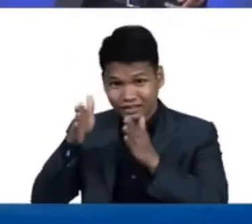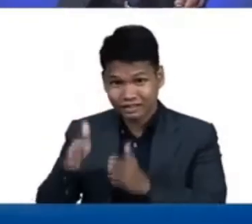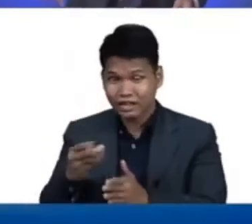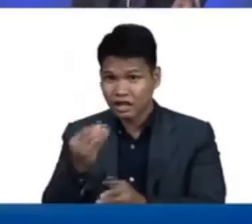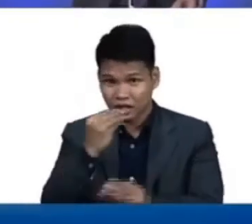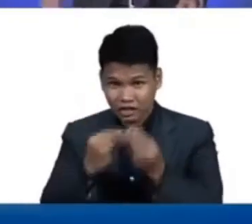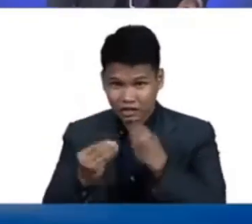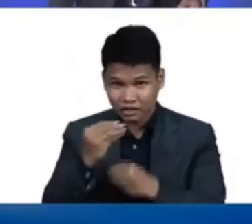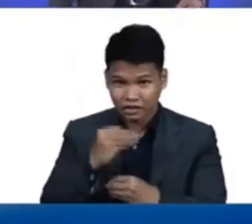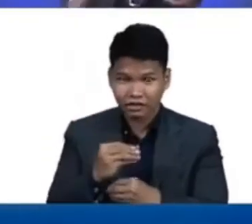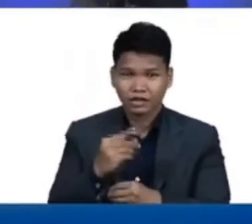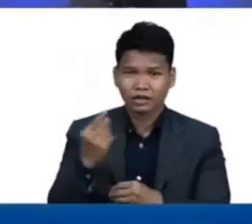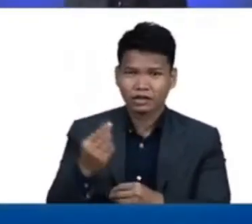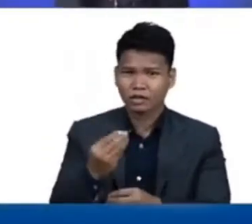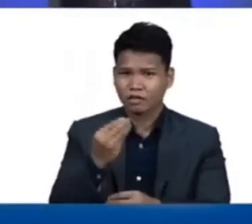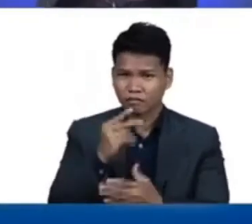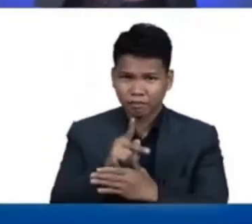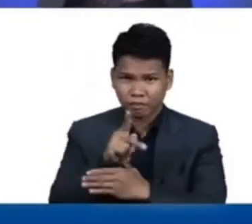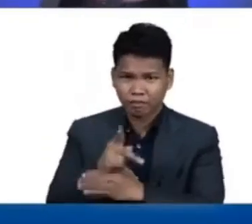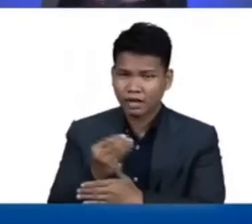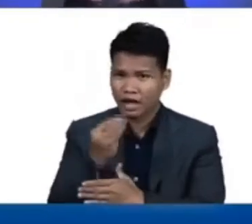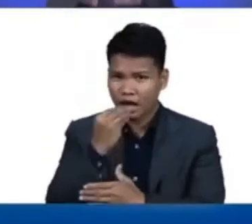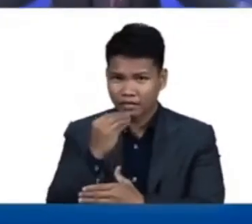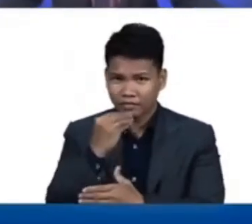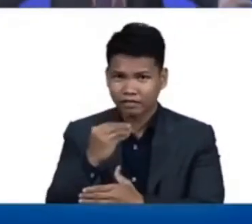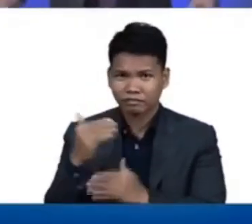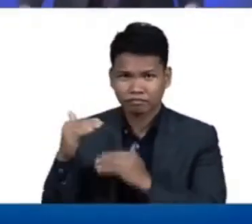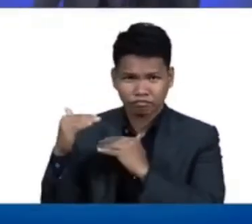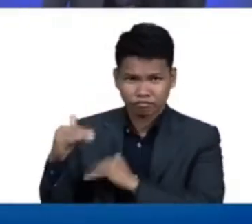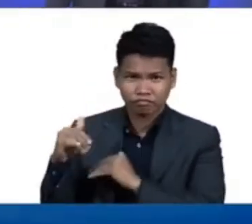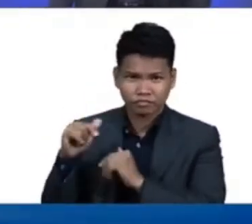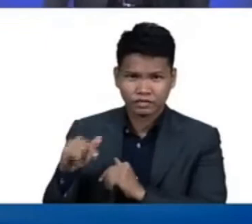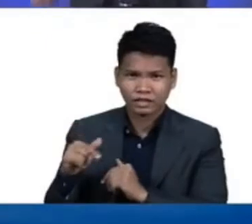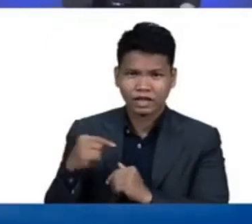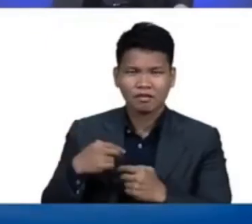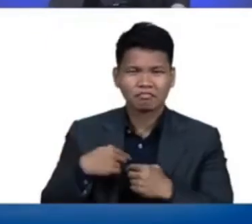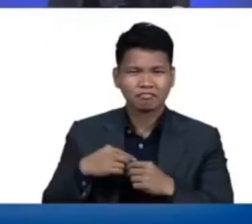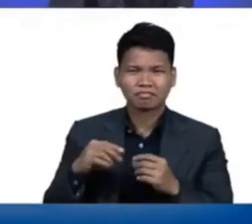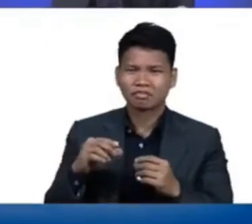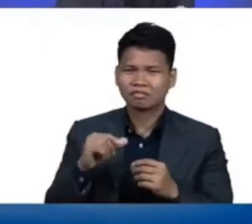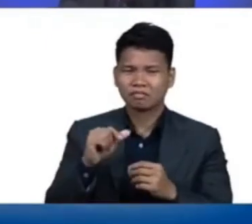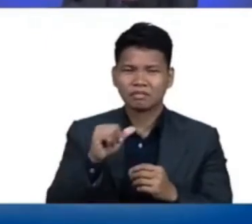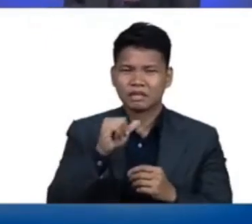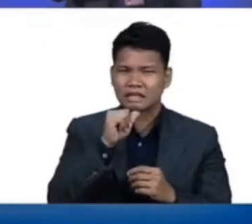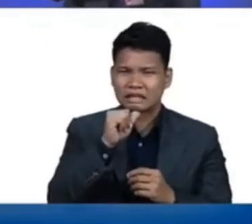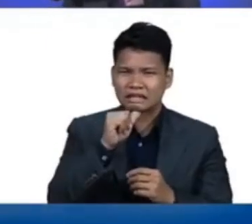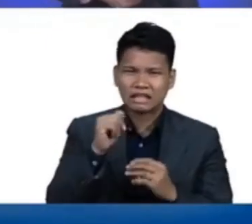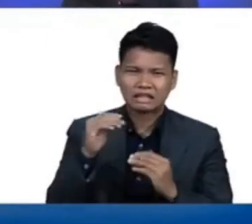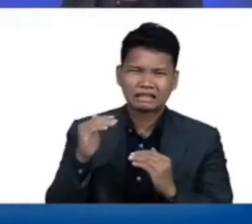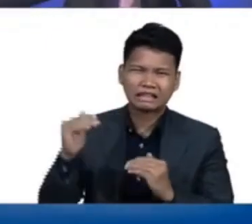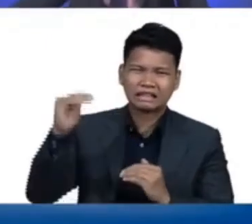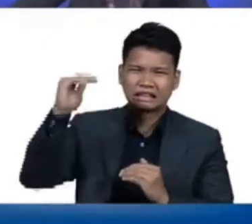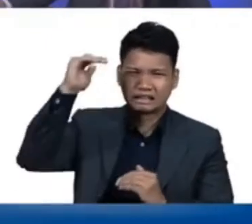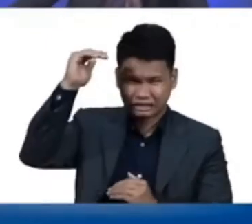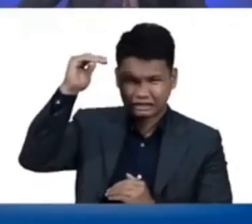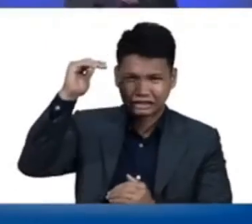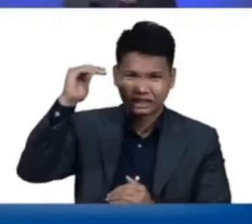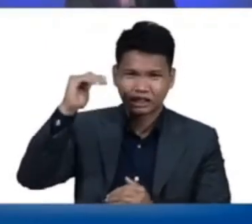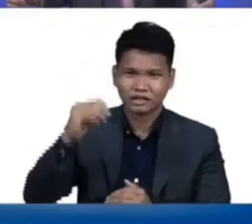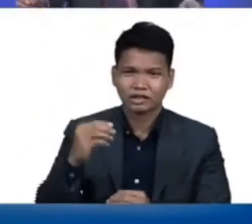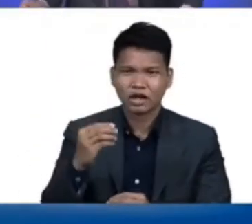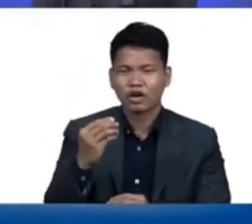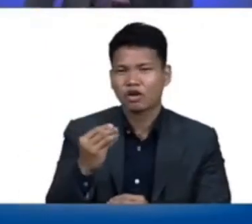lower risk of developing long-term health complications including heart disease, diabetes,